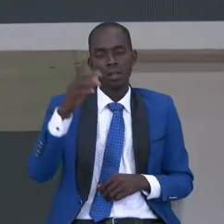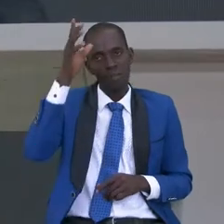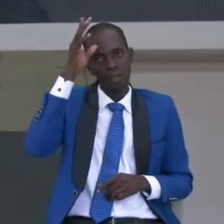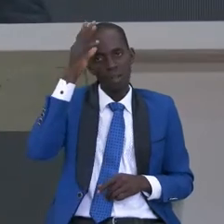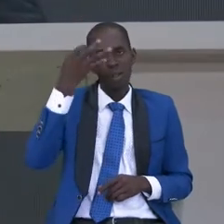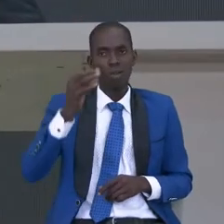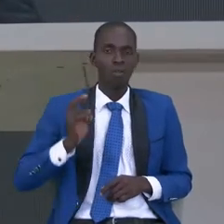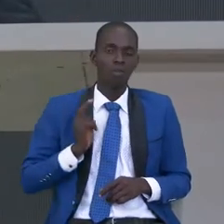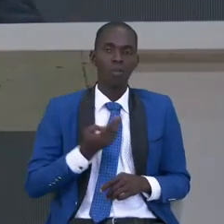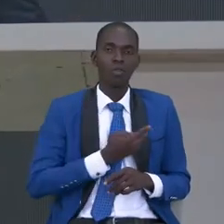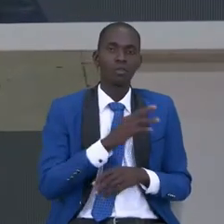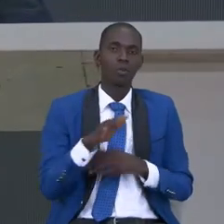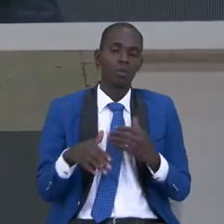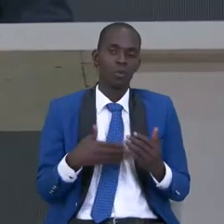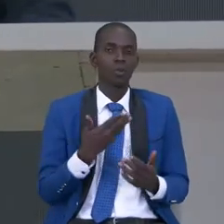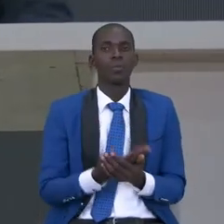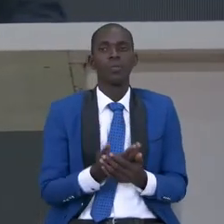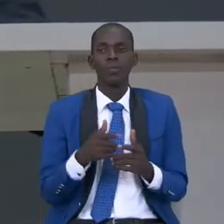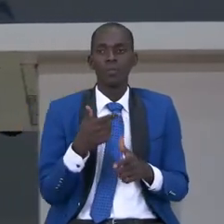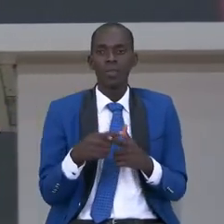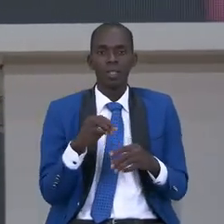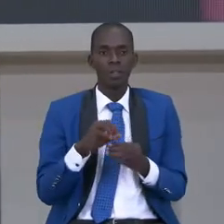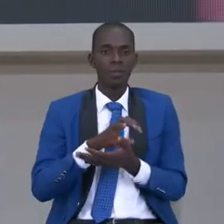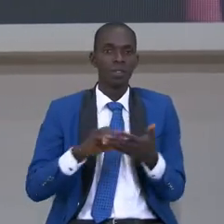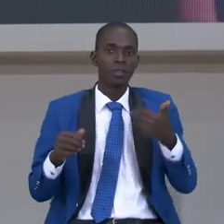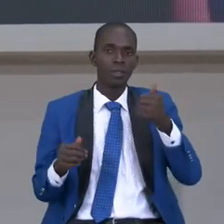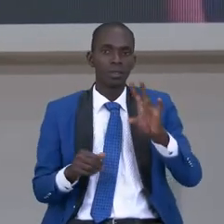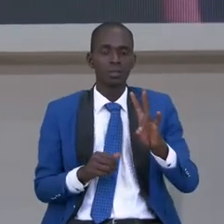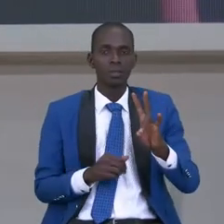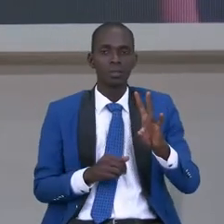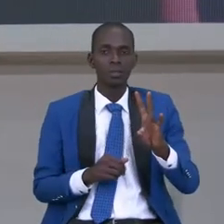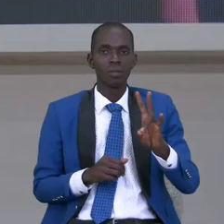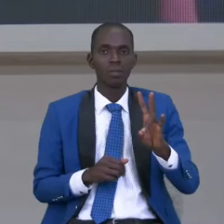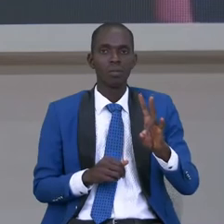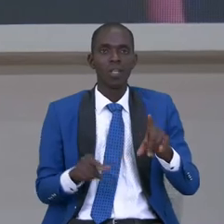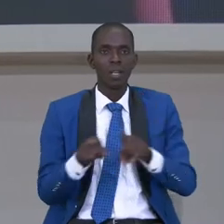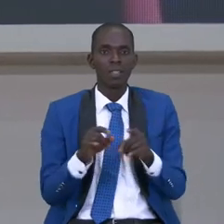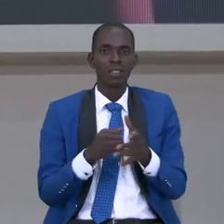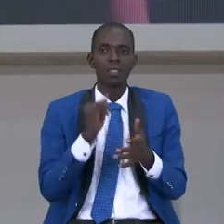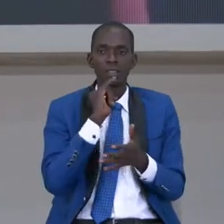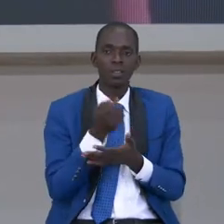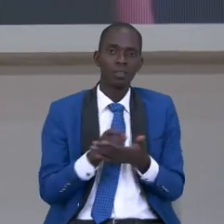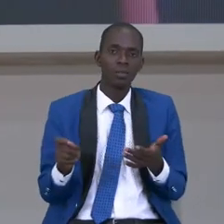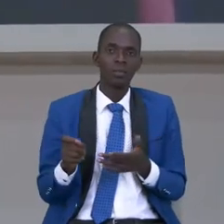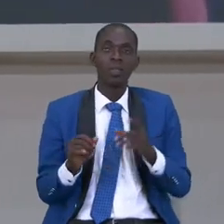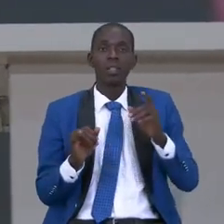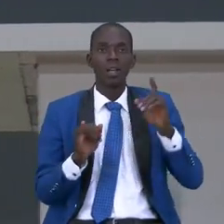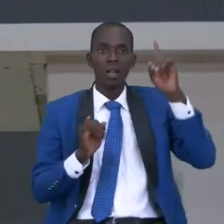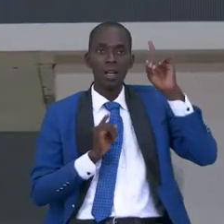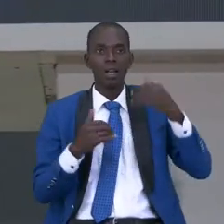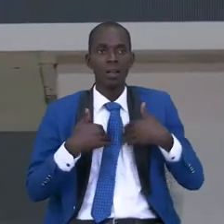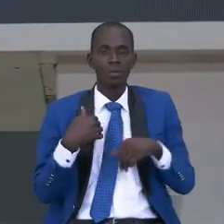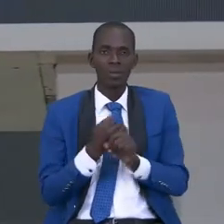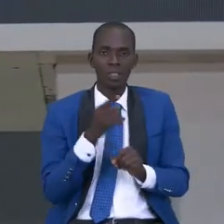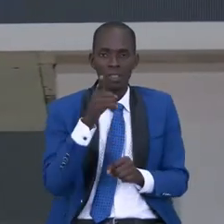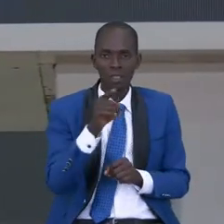of us all. Then in verse 17, as it is written, I have made thee a